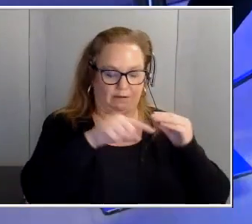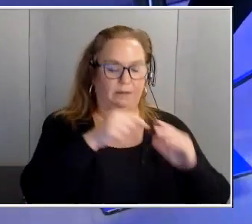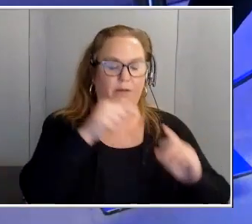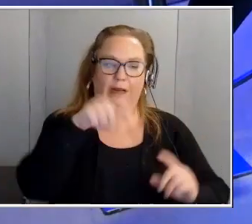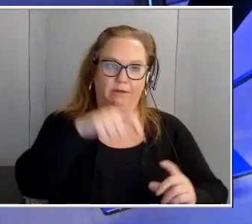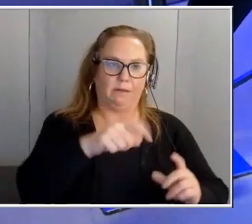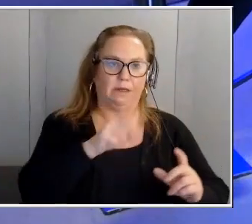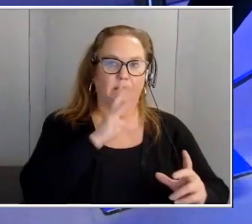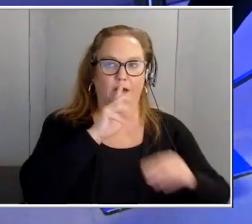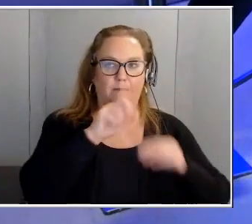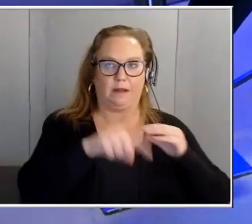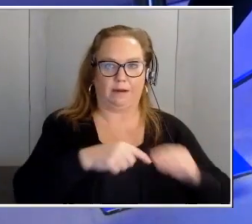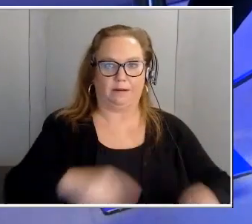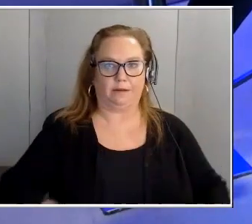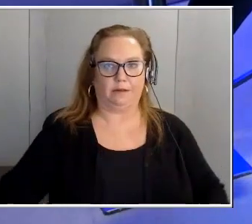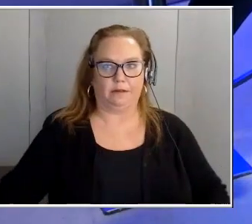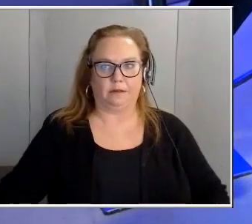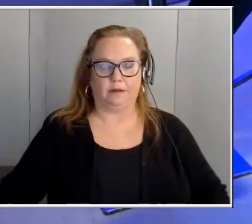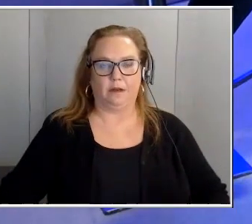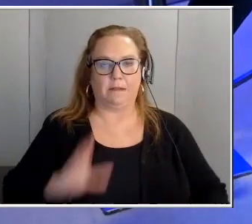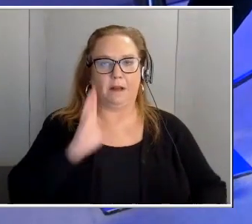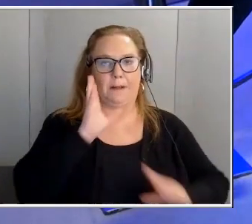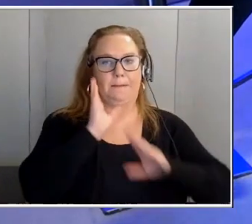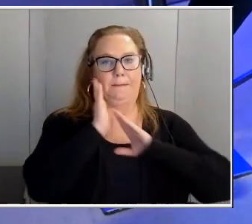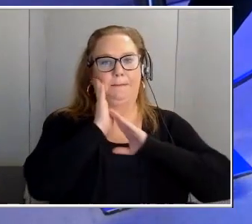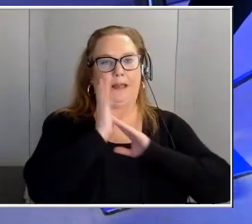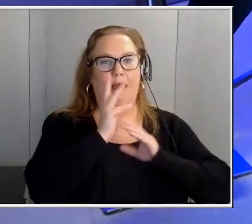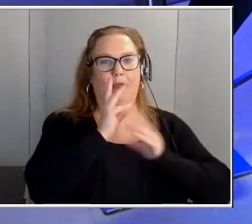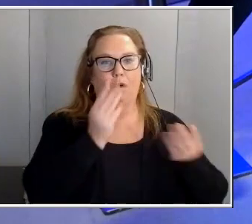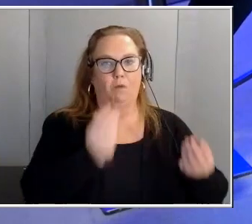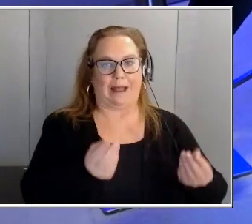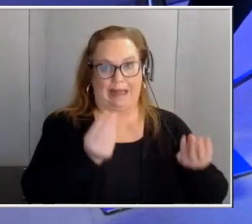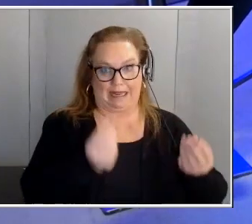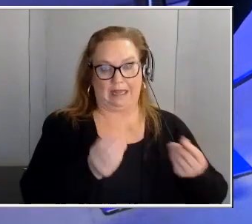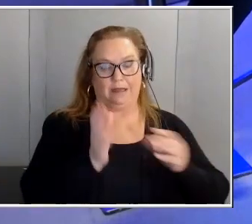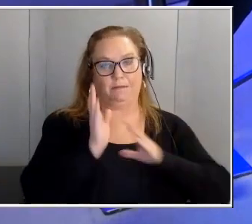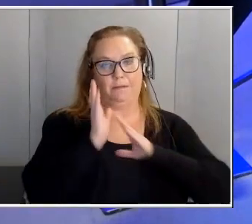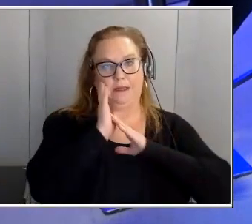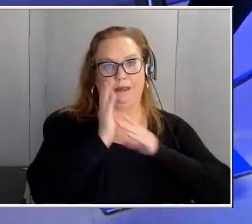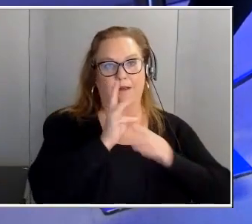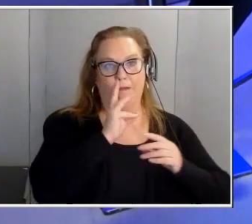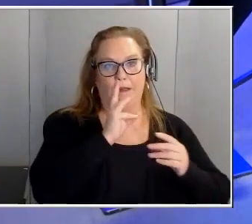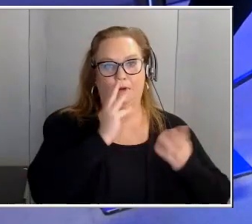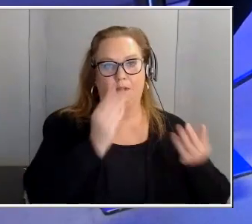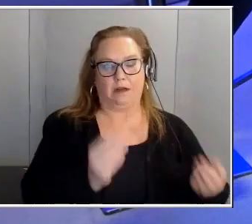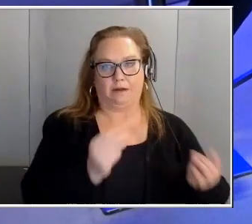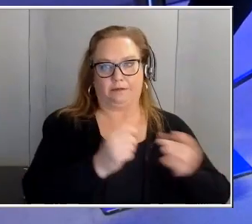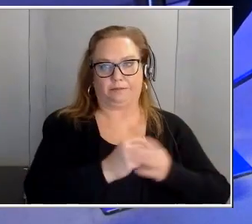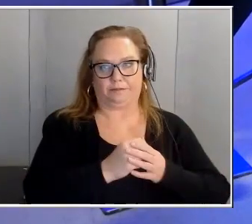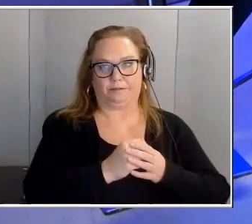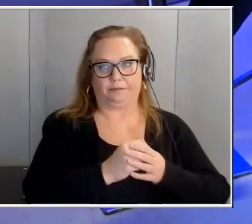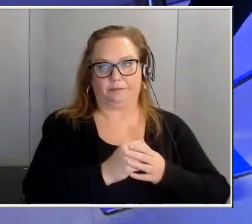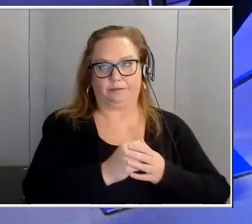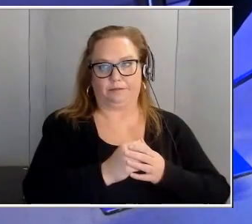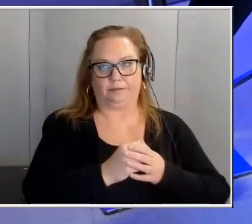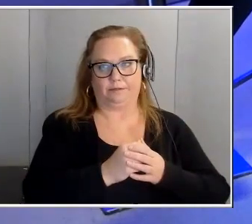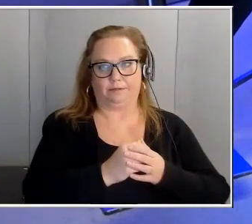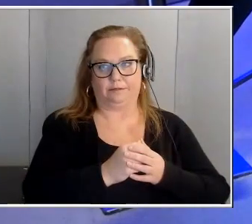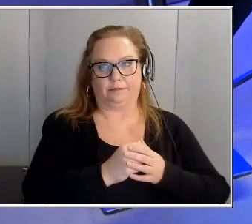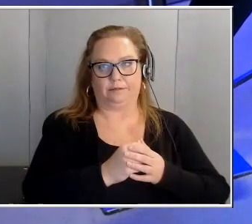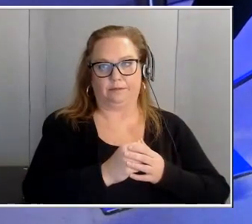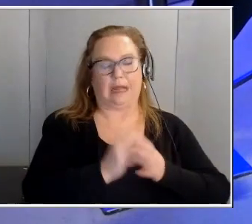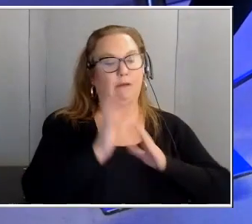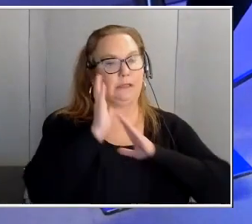do. We are talking about it today. What about bedwetting? Does bedwetting have anything to do with that? Tell me. I'm just gonna say it right now. I was a